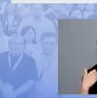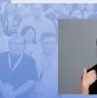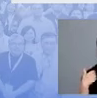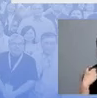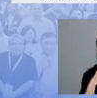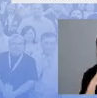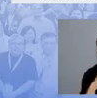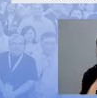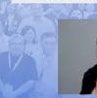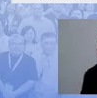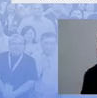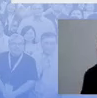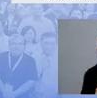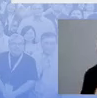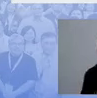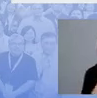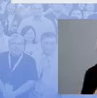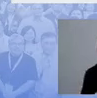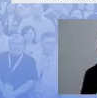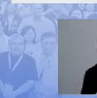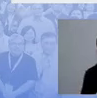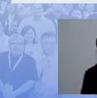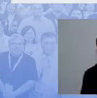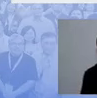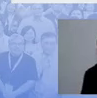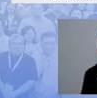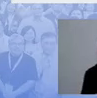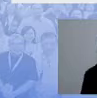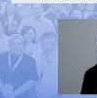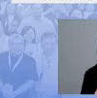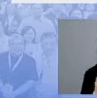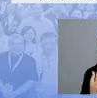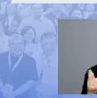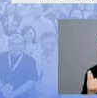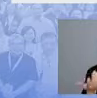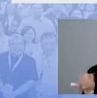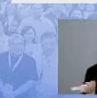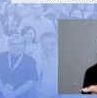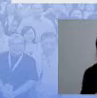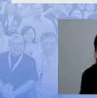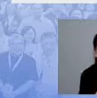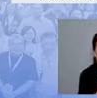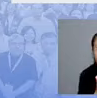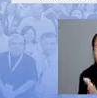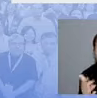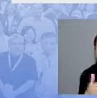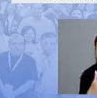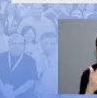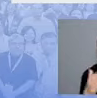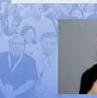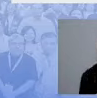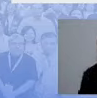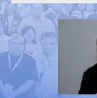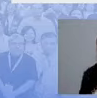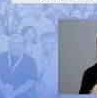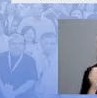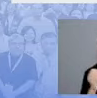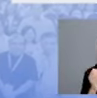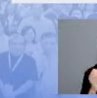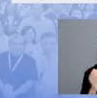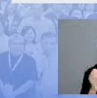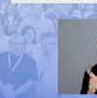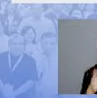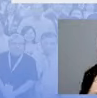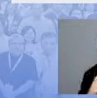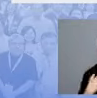going to engage with the ministries on how they're going to implement, what are the plans, and so on. And the work that we